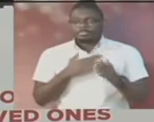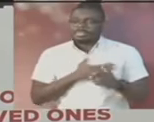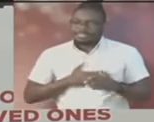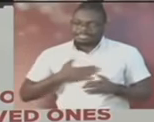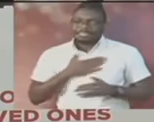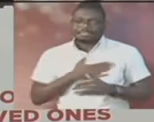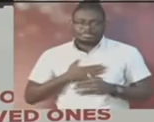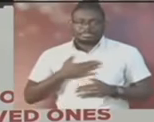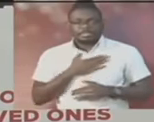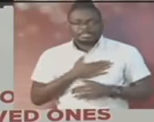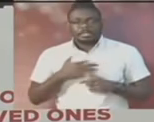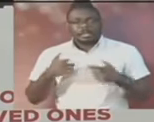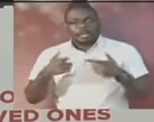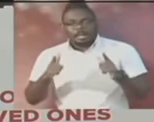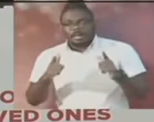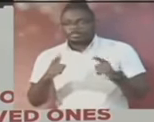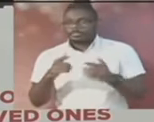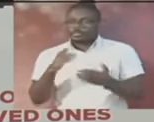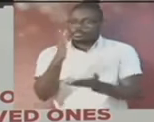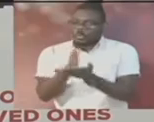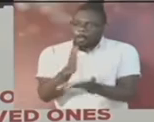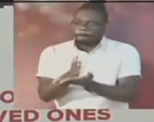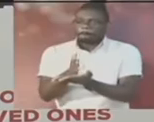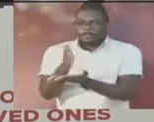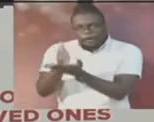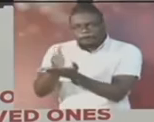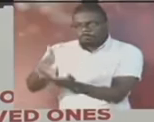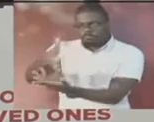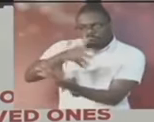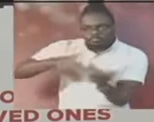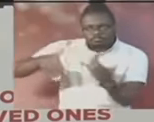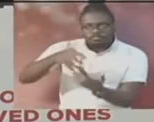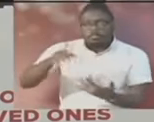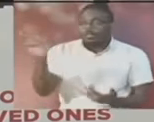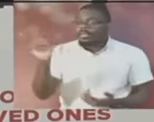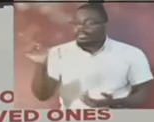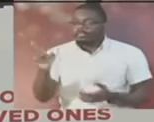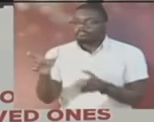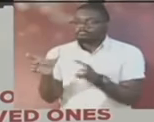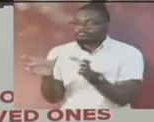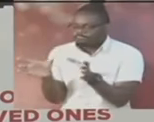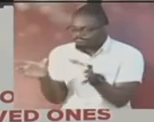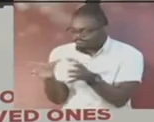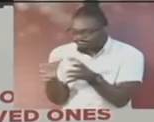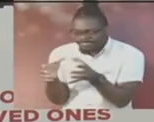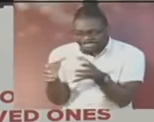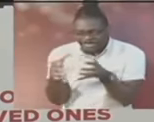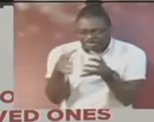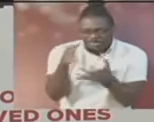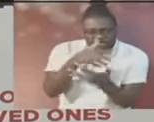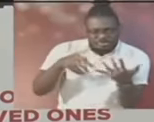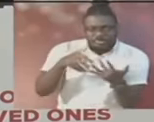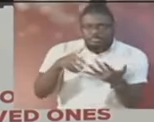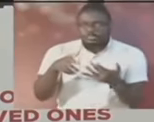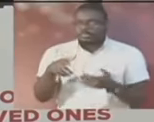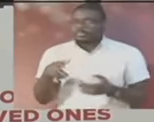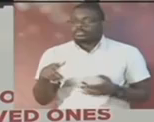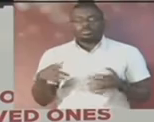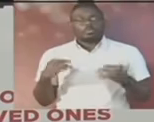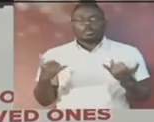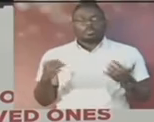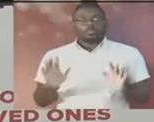let's avoid commingling. Commingling right now, congregating, are the dirtiest words in the health sector right now and in